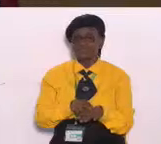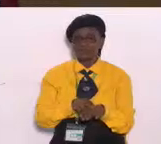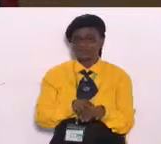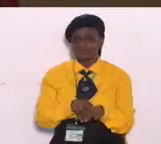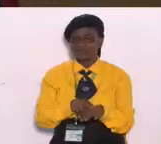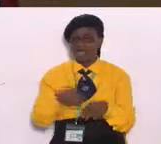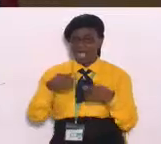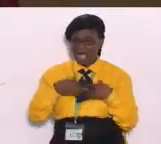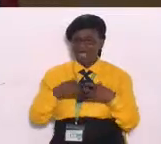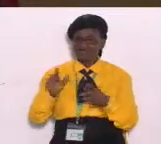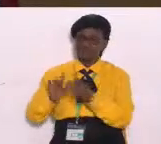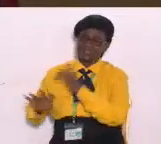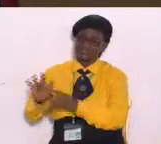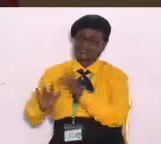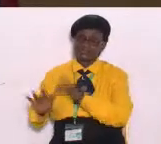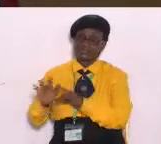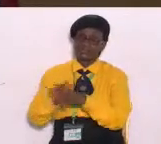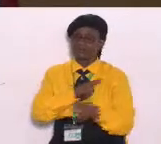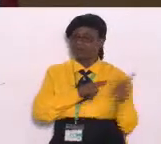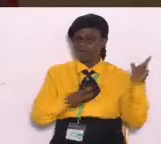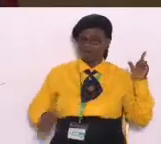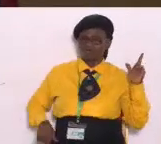Have mercy.